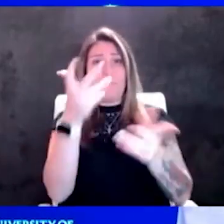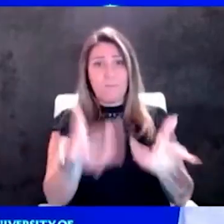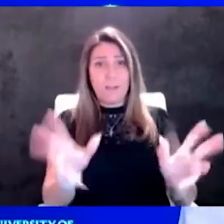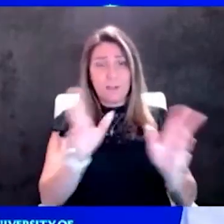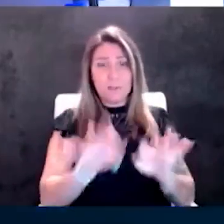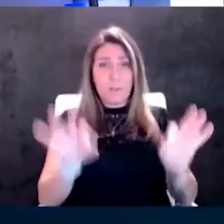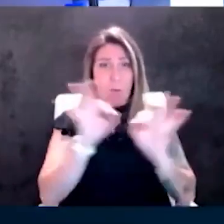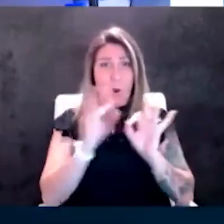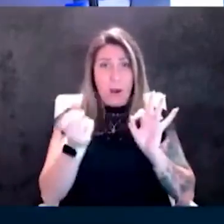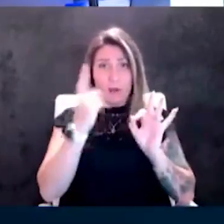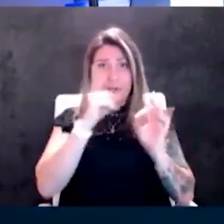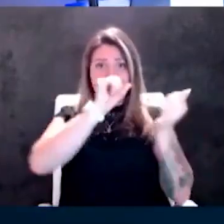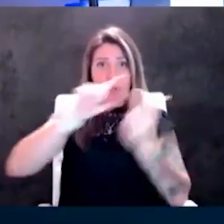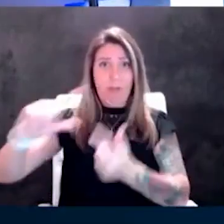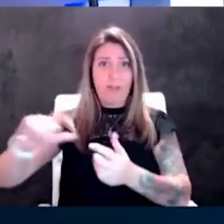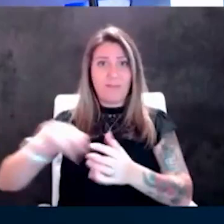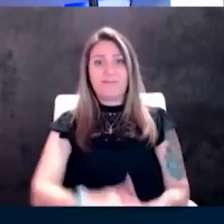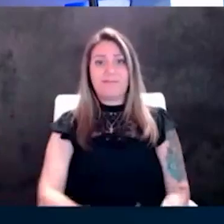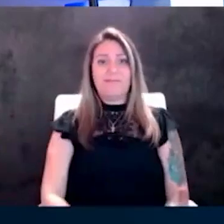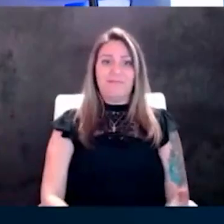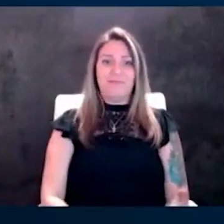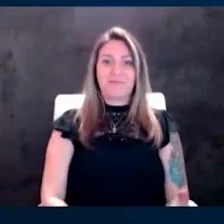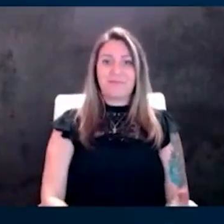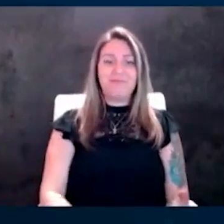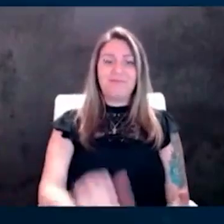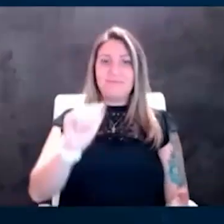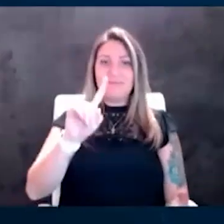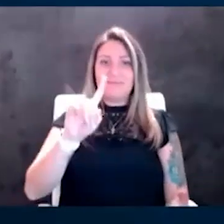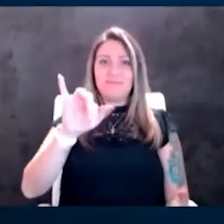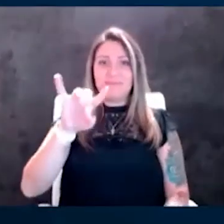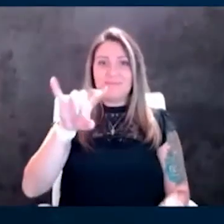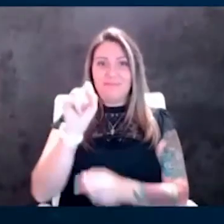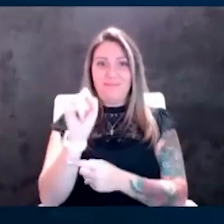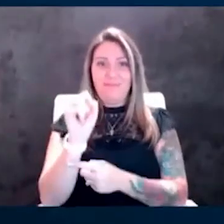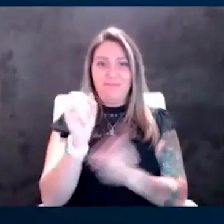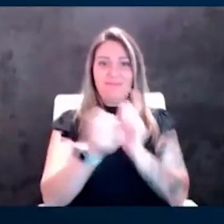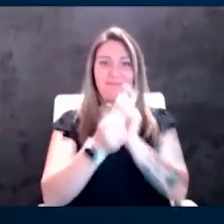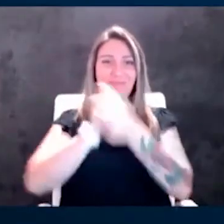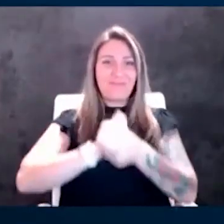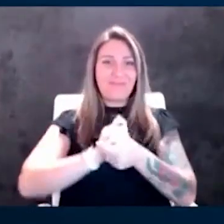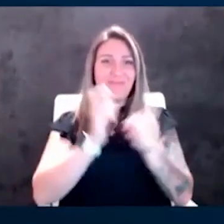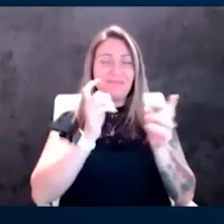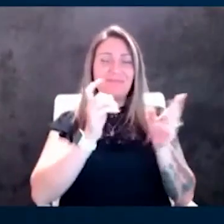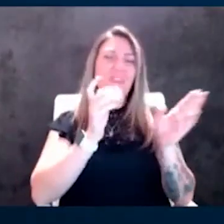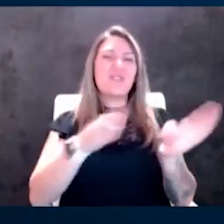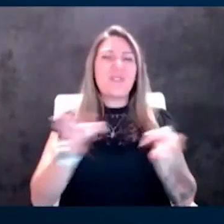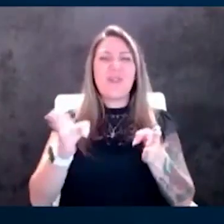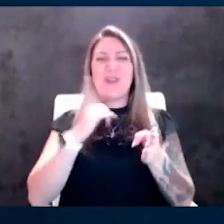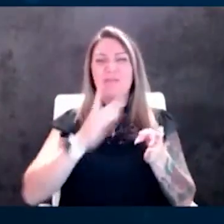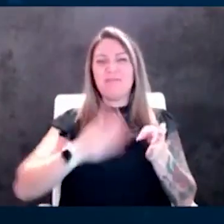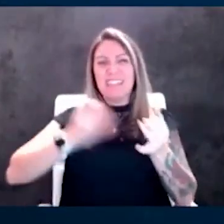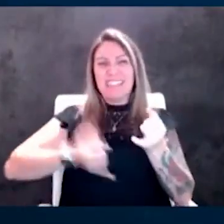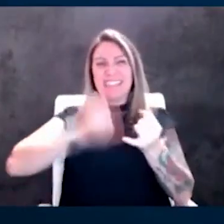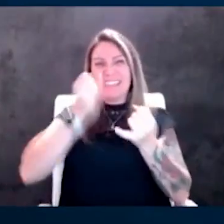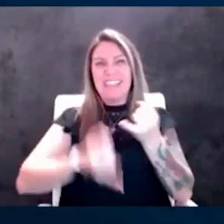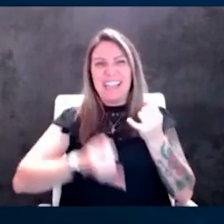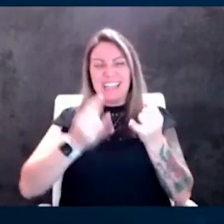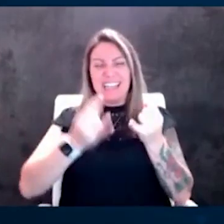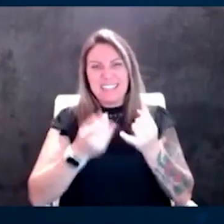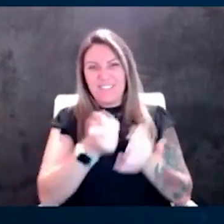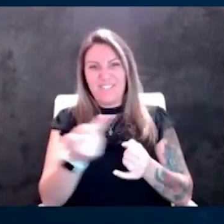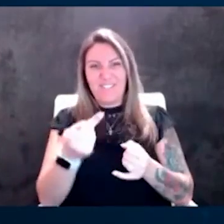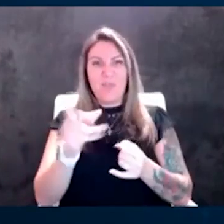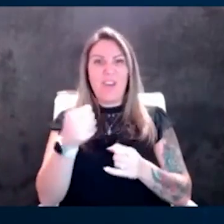those things. Alexis, we're going to split. I know we're changing up the order. I get to have the very last word today after we do a couple of other things. But